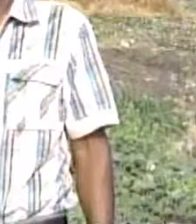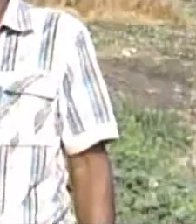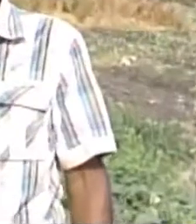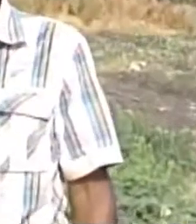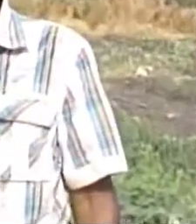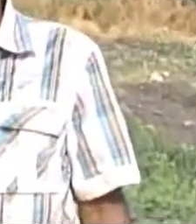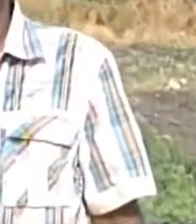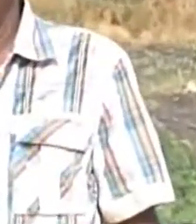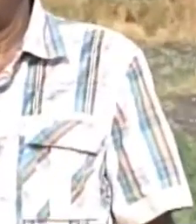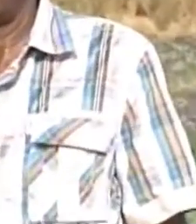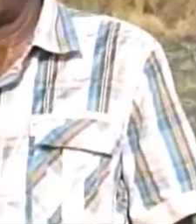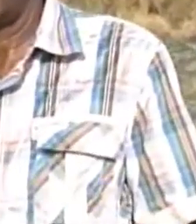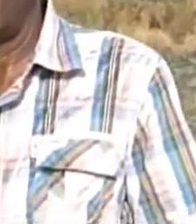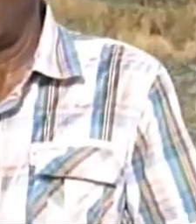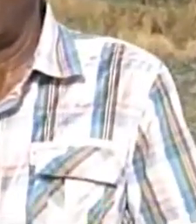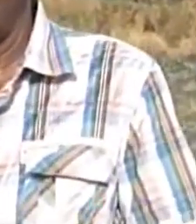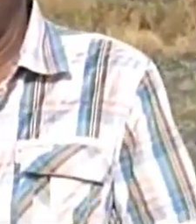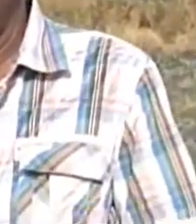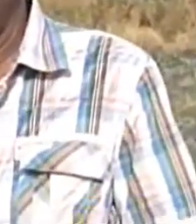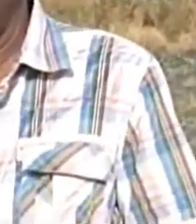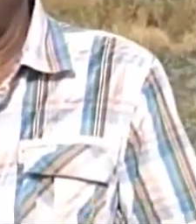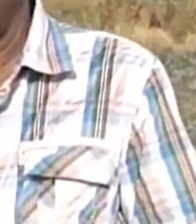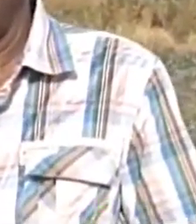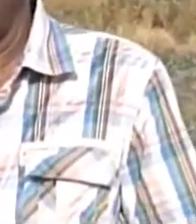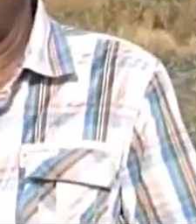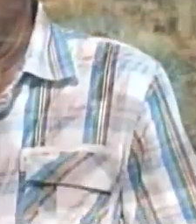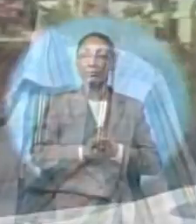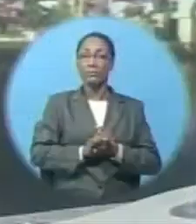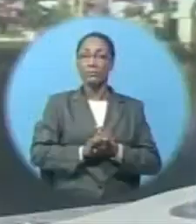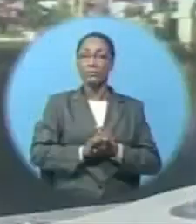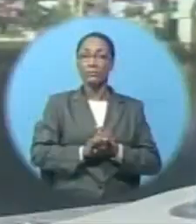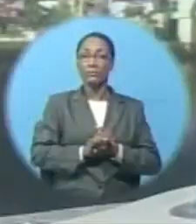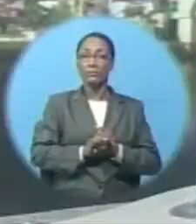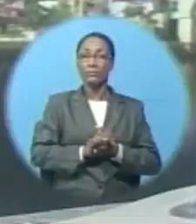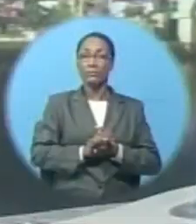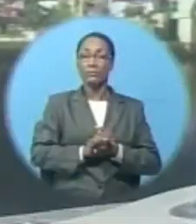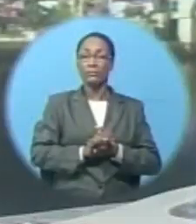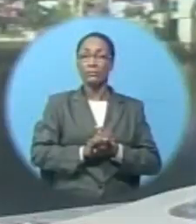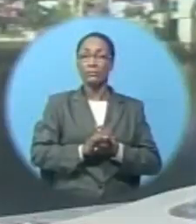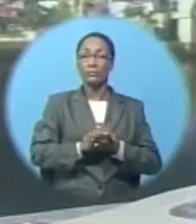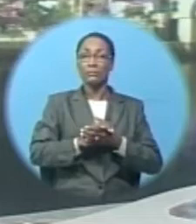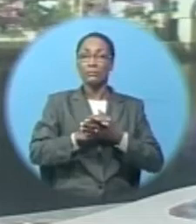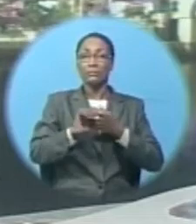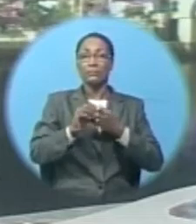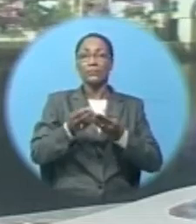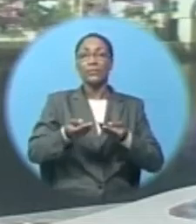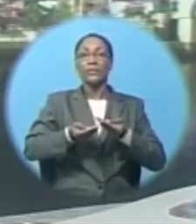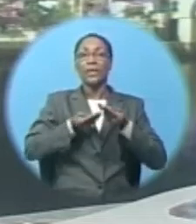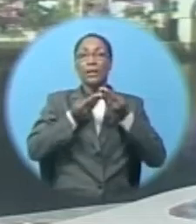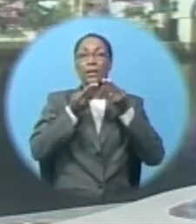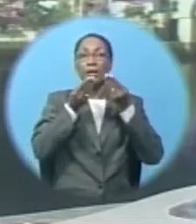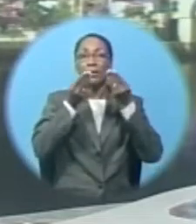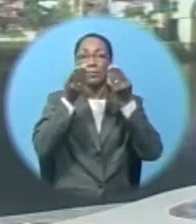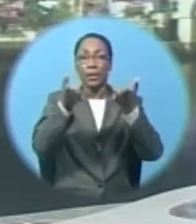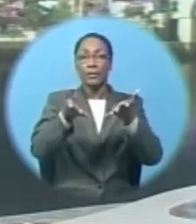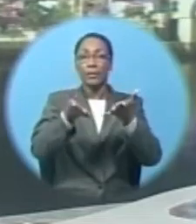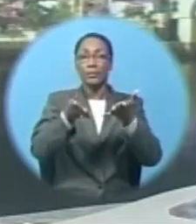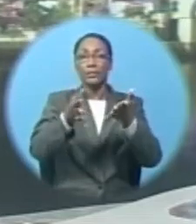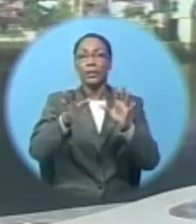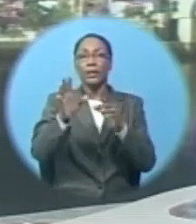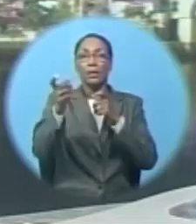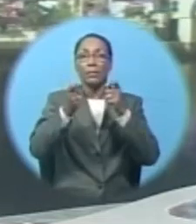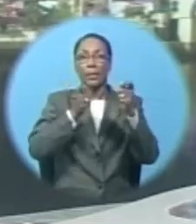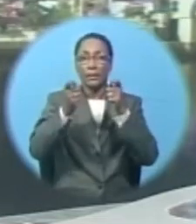leave. Tristan Ward, CBC News. Product Destination Manager with the UK-based